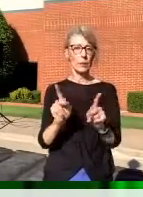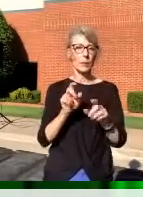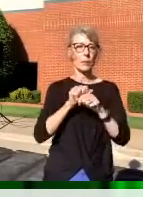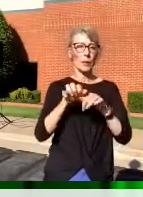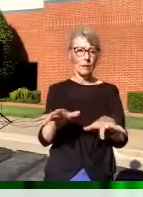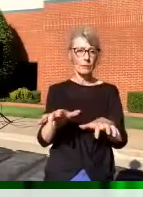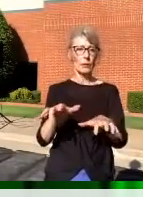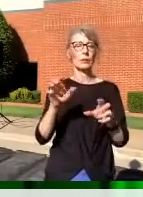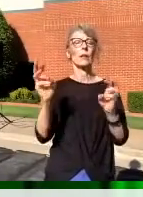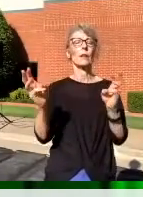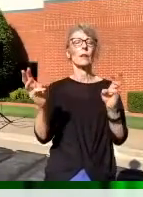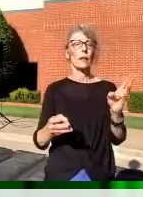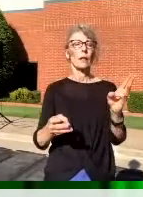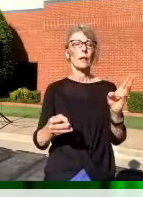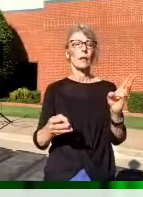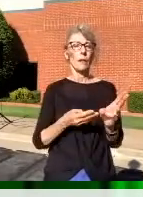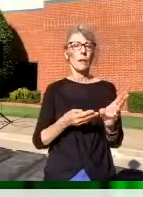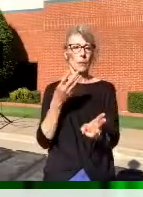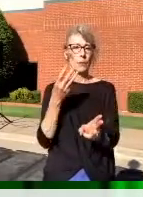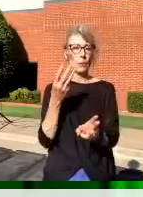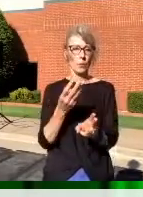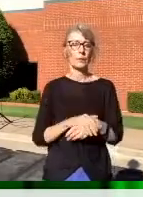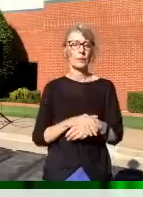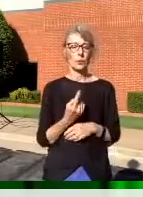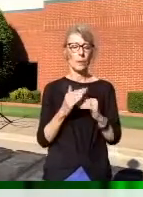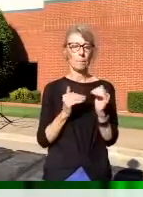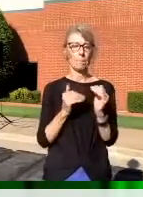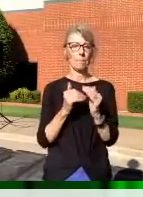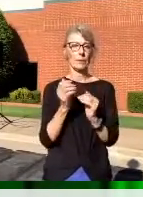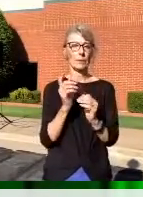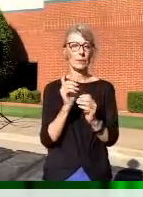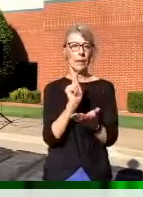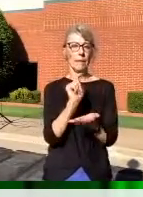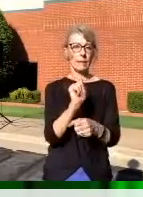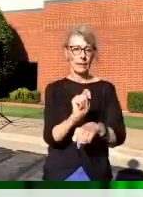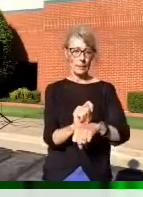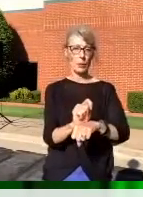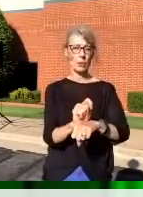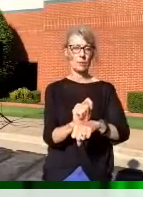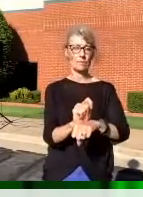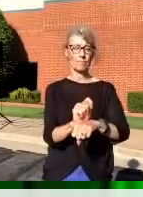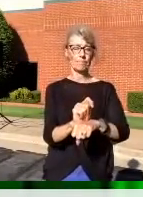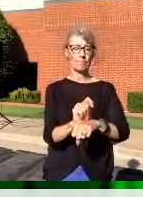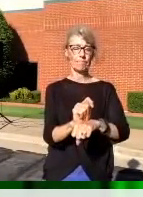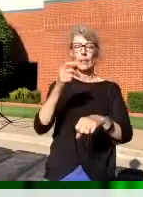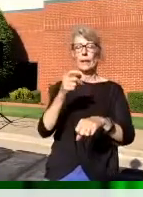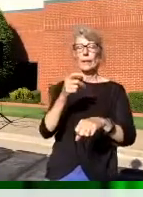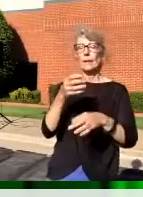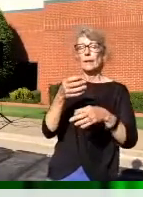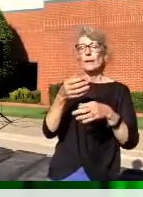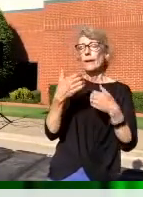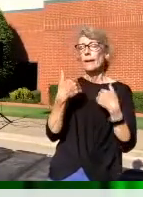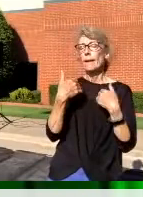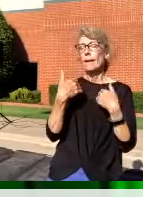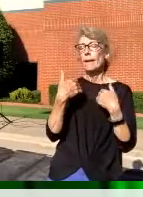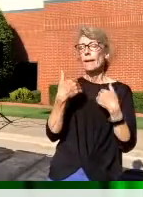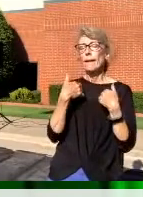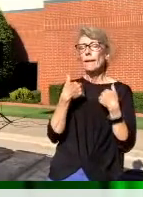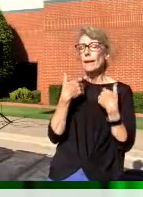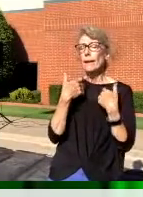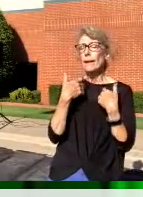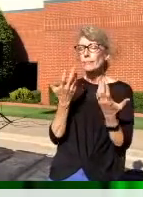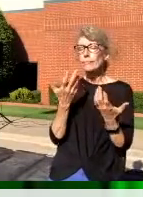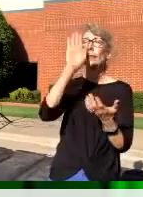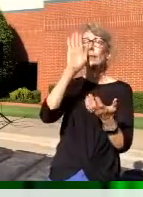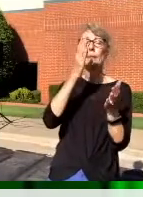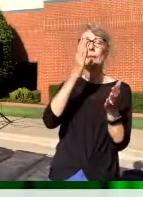So this one building, the temple, has within it God's plan of how he wants to save the whole world. This is God's plan of